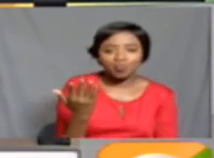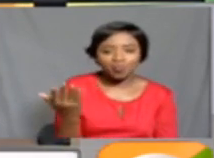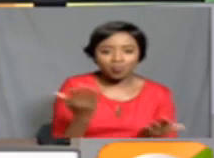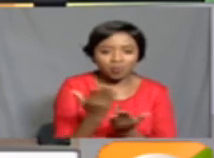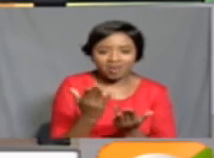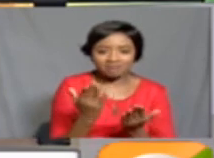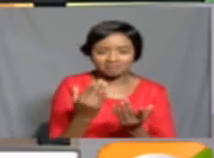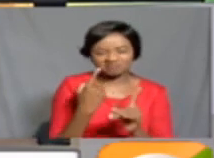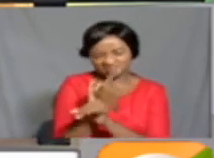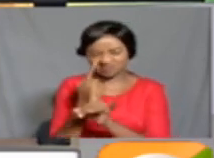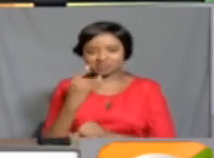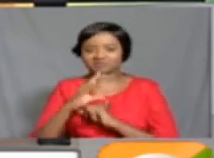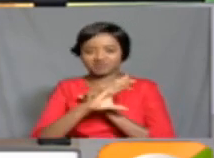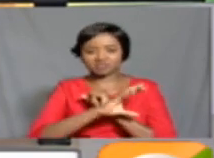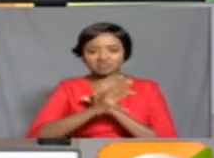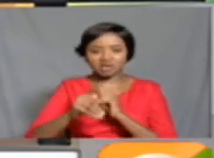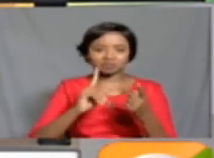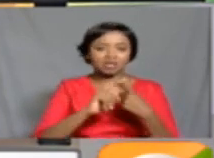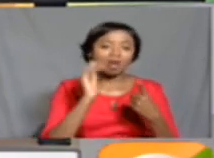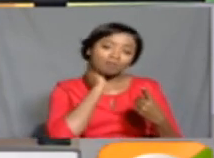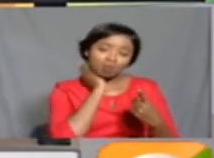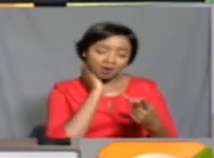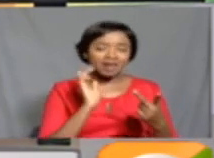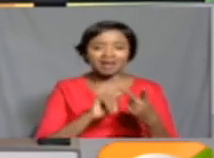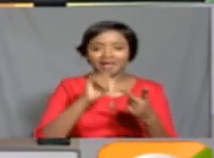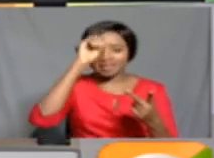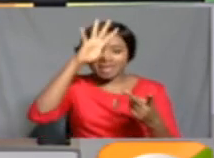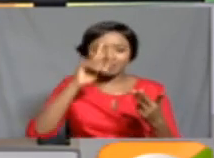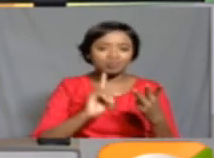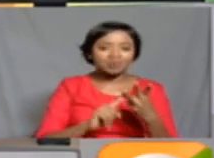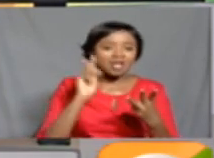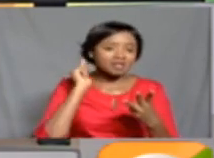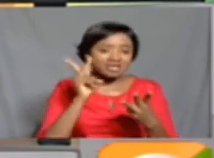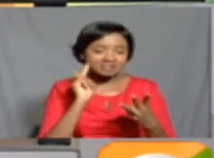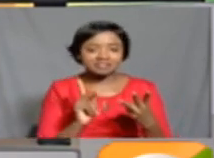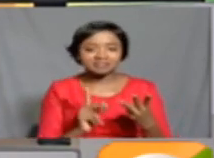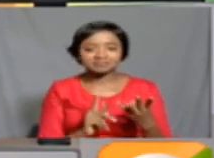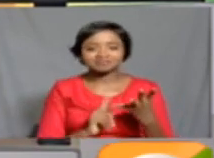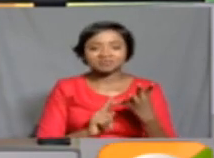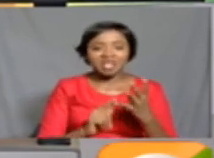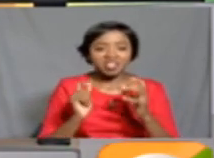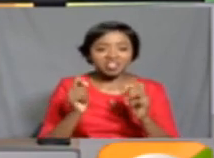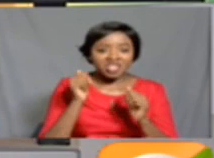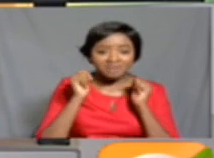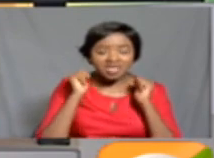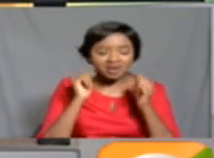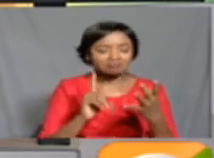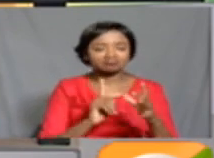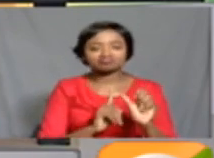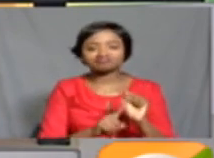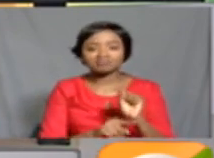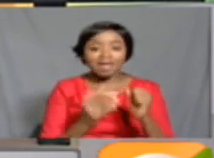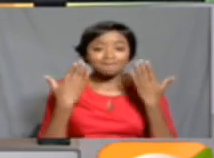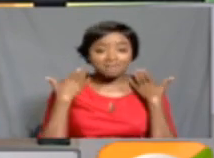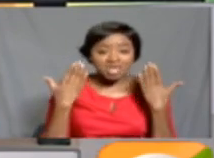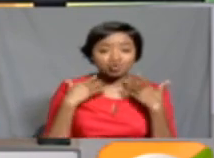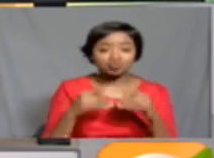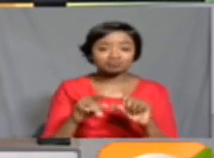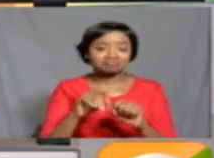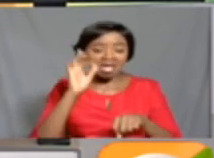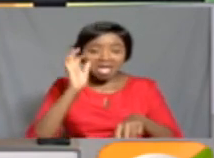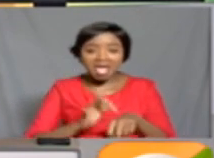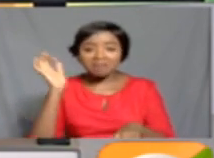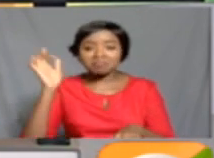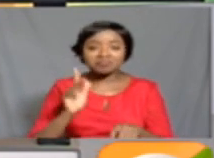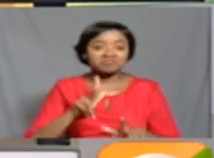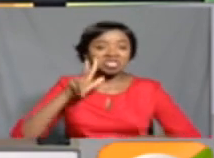a number of counties. We have Muranga, we have Kiambu, we have Kisii, Nyamira, Meru, Embu,